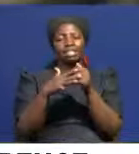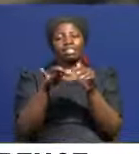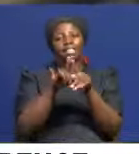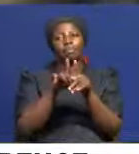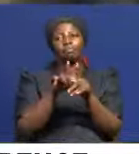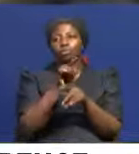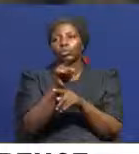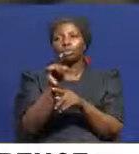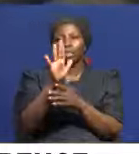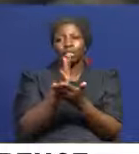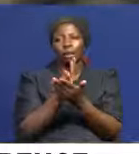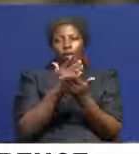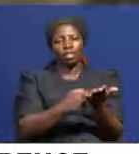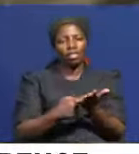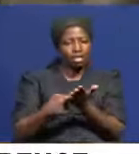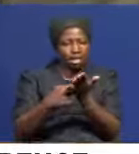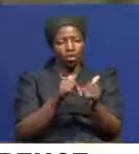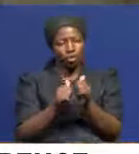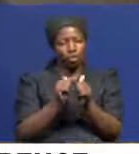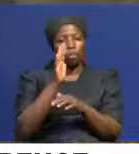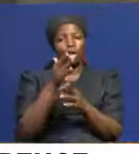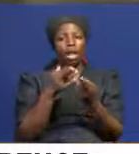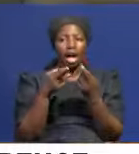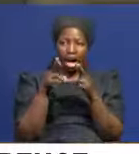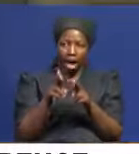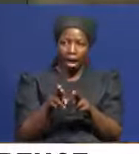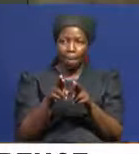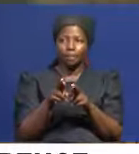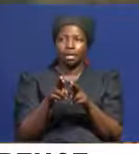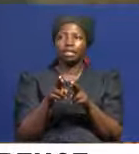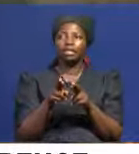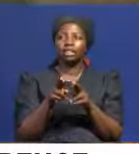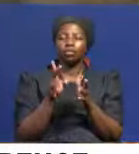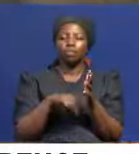those are some of the discussions that will be taking place and what needs to be done to